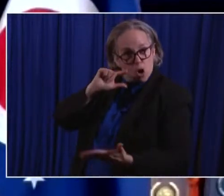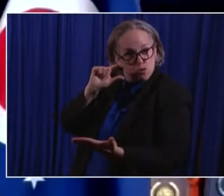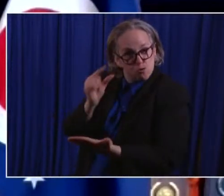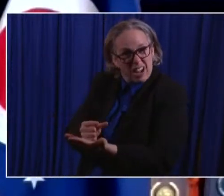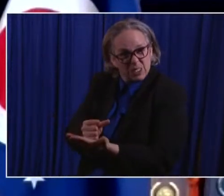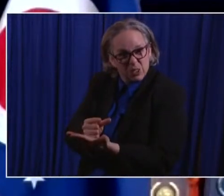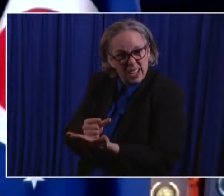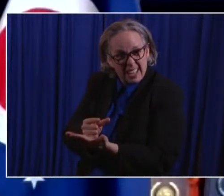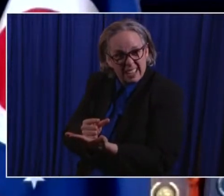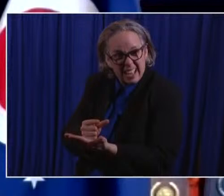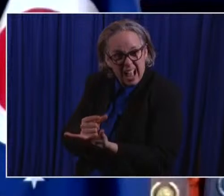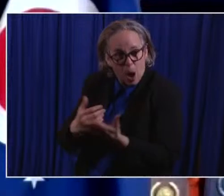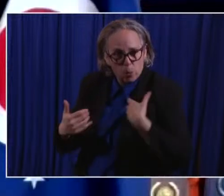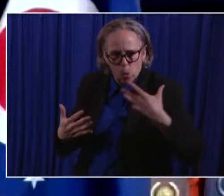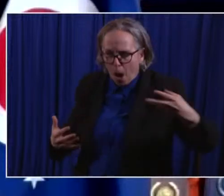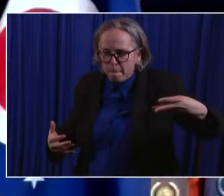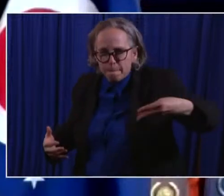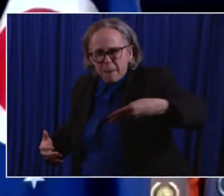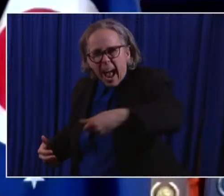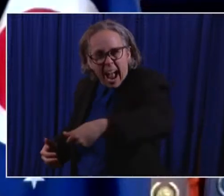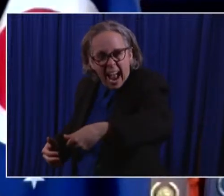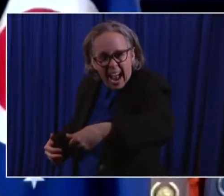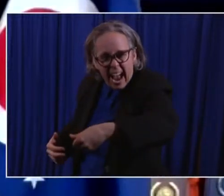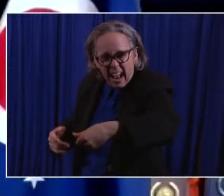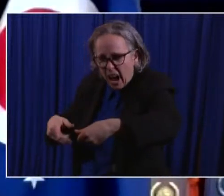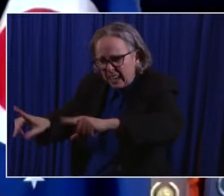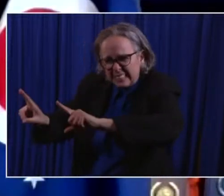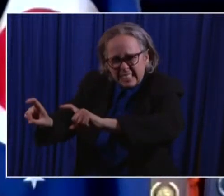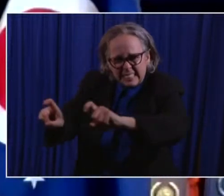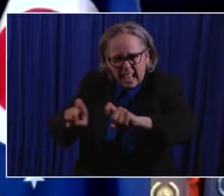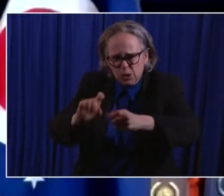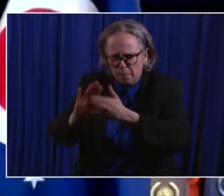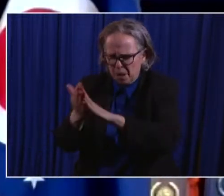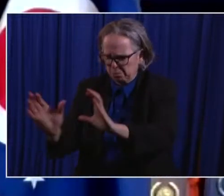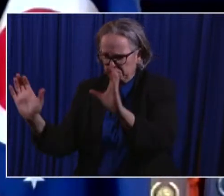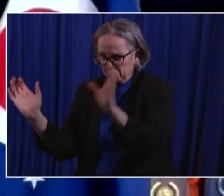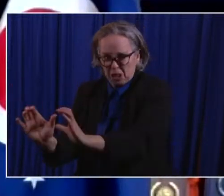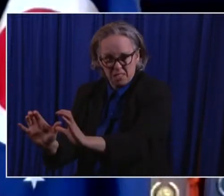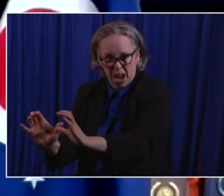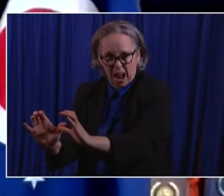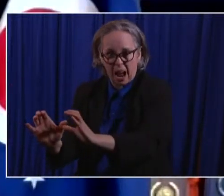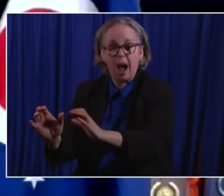in-demand career credentials. And we are also going to create an incentive for more high schools